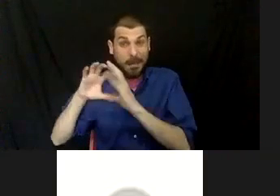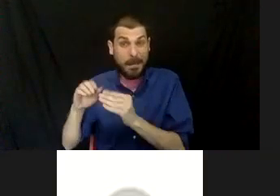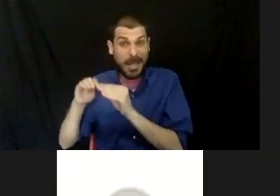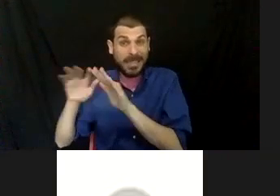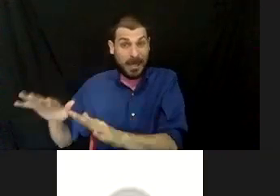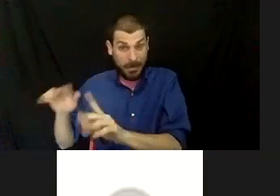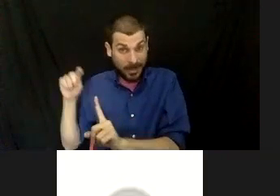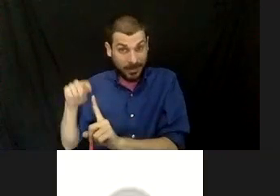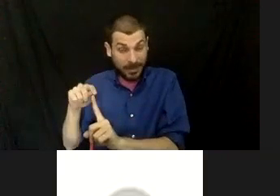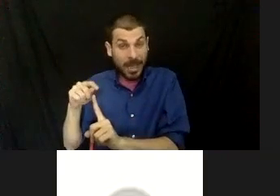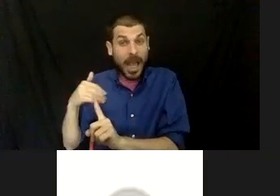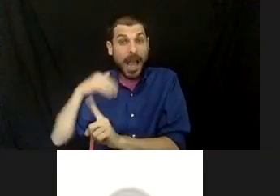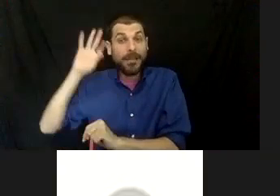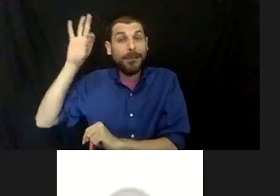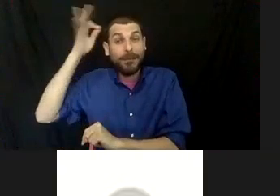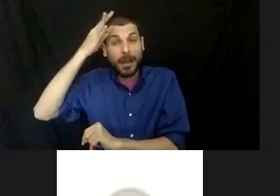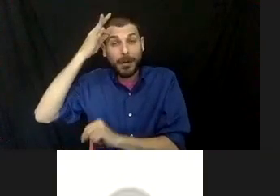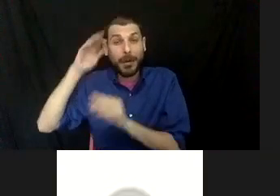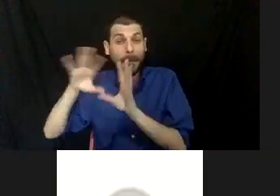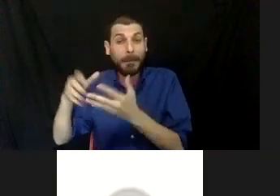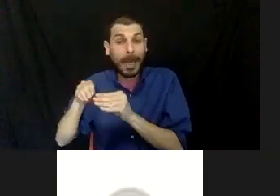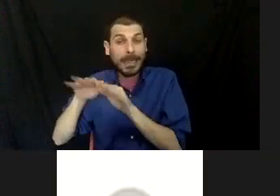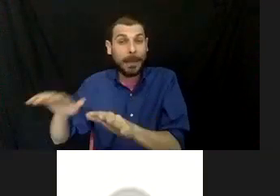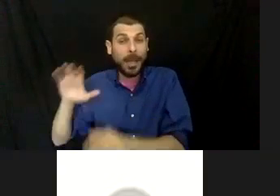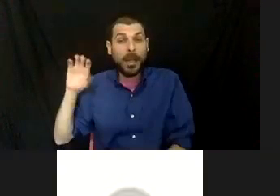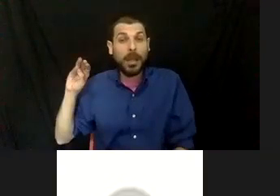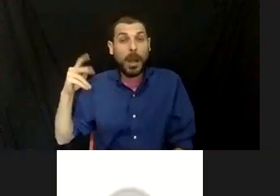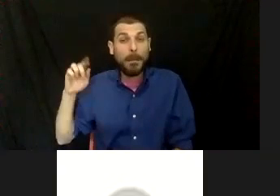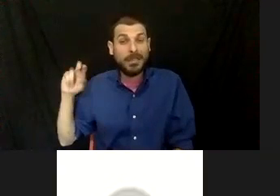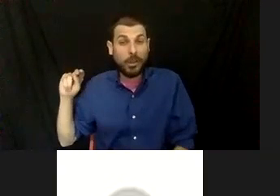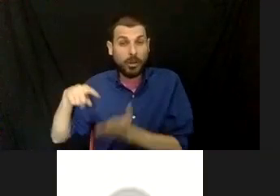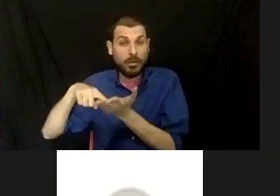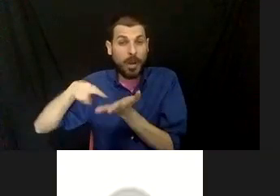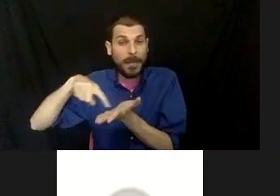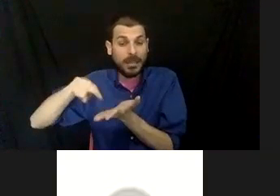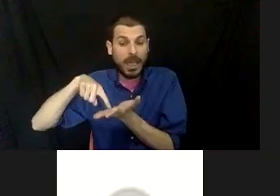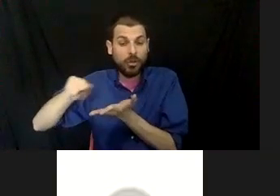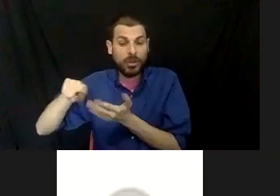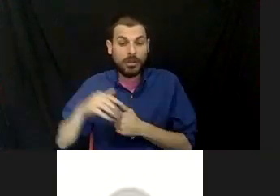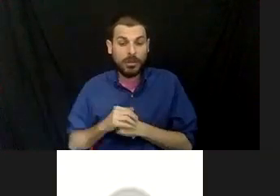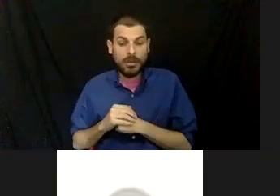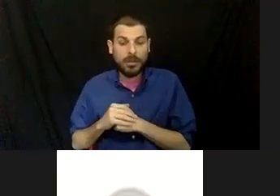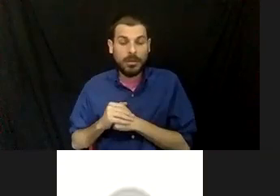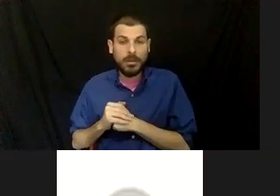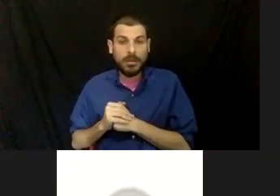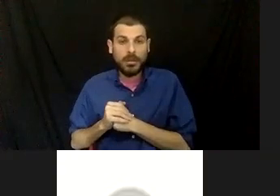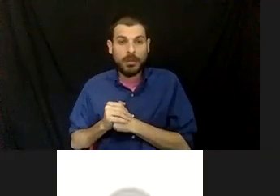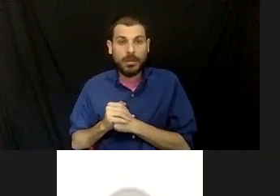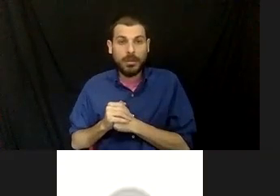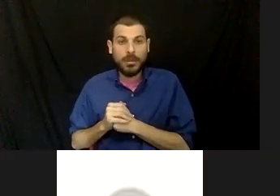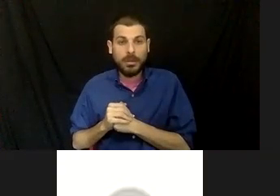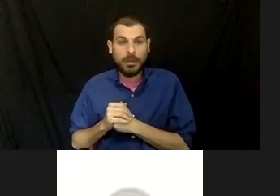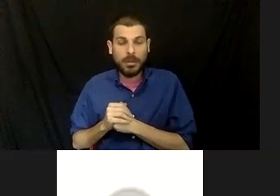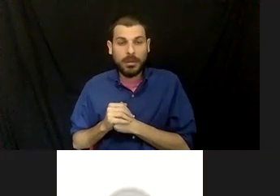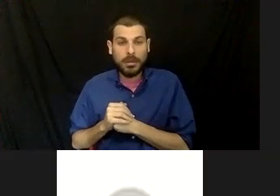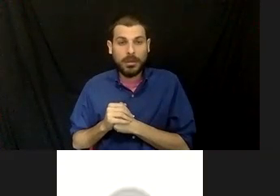is federal pandemic unemployment compensation. Okay, so this is that extra $600 that everybody is